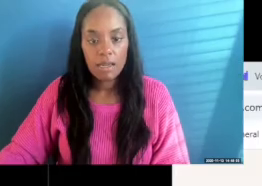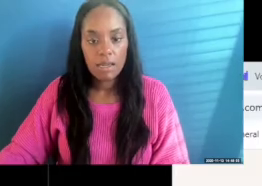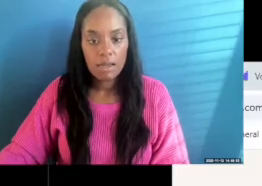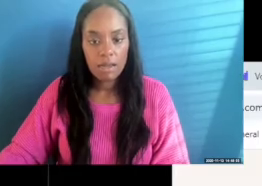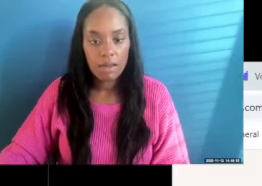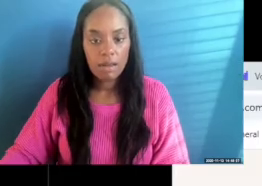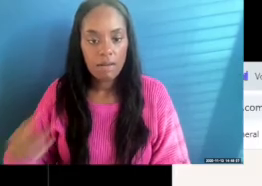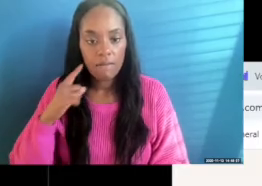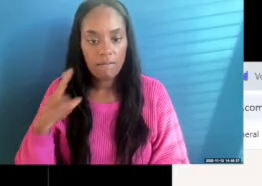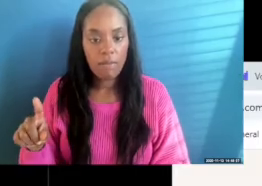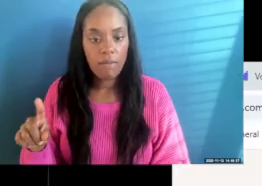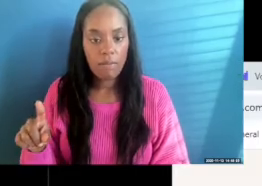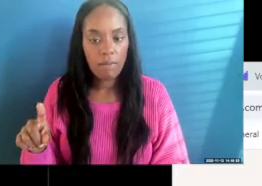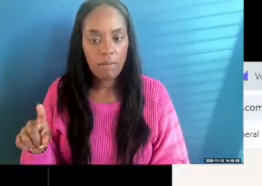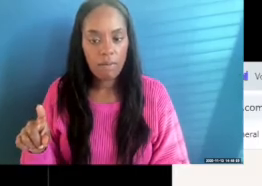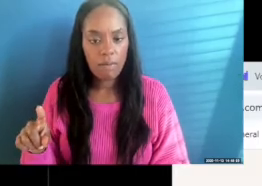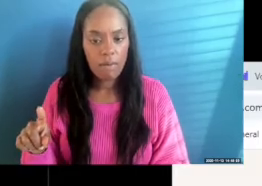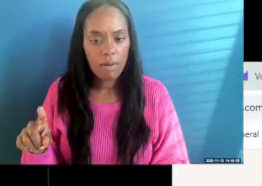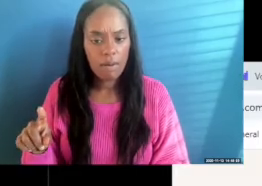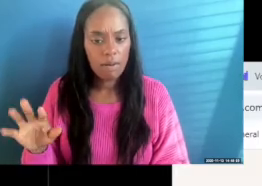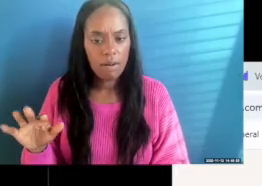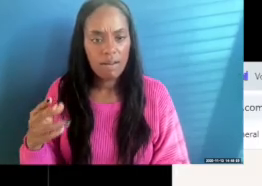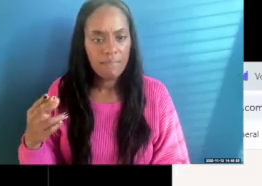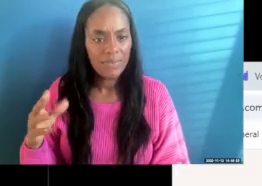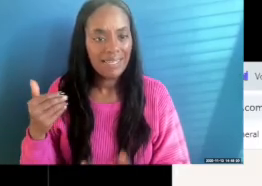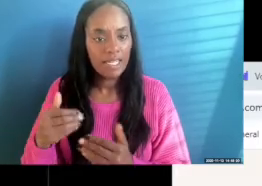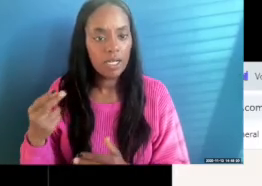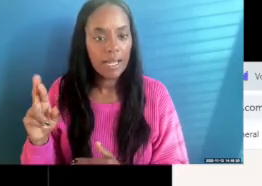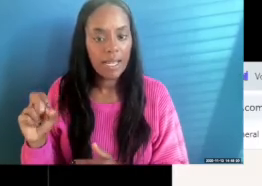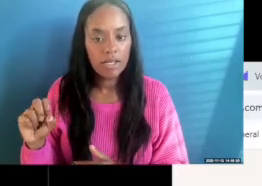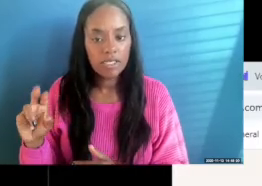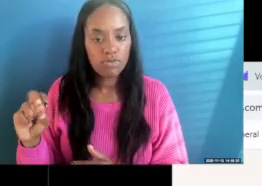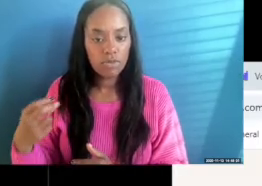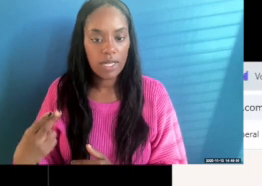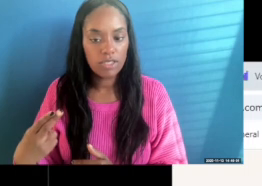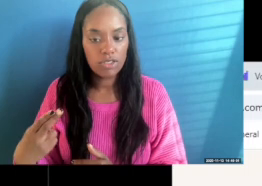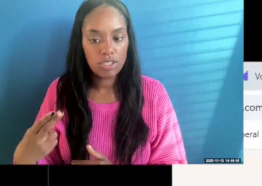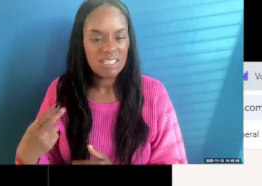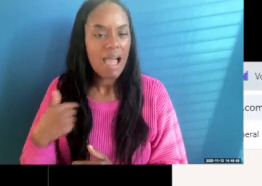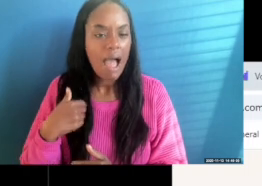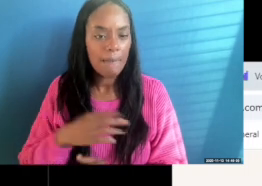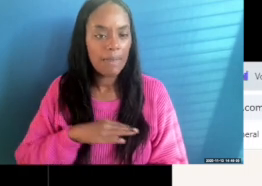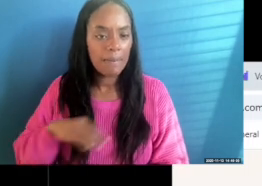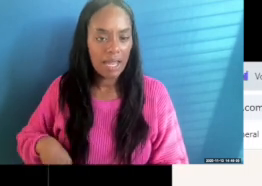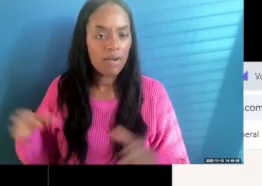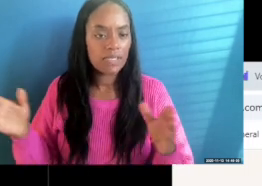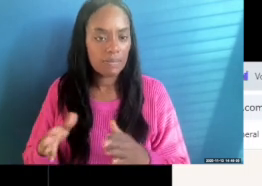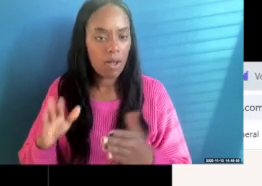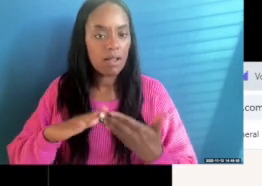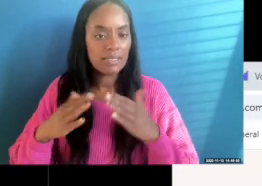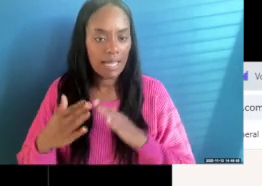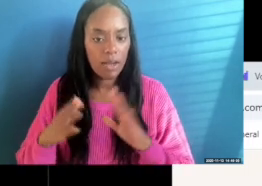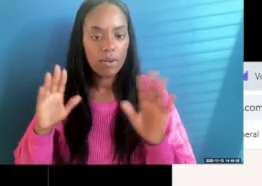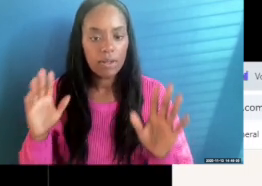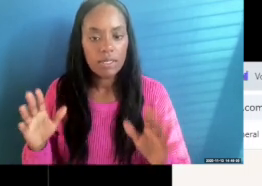Works. Right. So my name's Ray Leon with the LEAP Institute. I'm also the mayor of the city of Huron. It's a farm worker city in